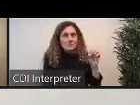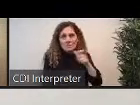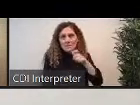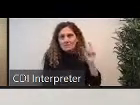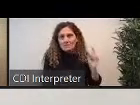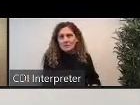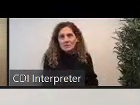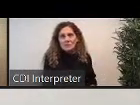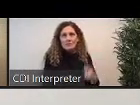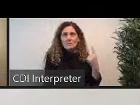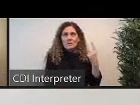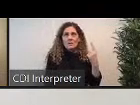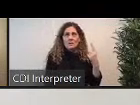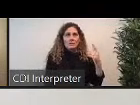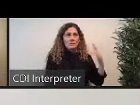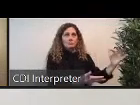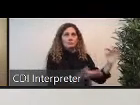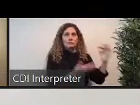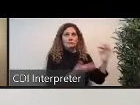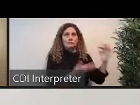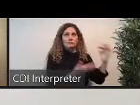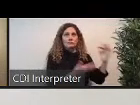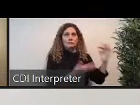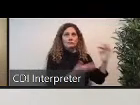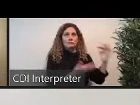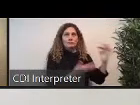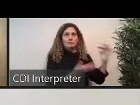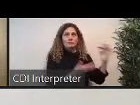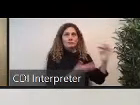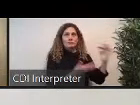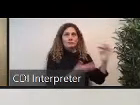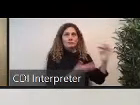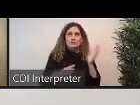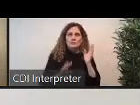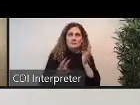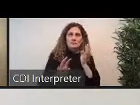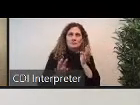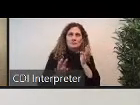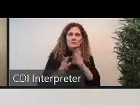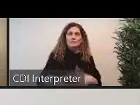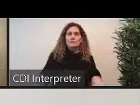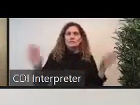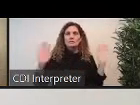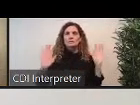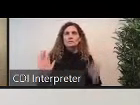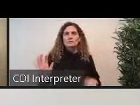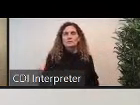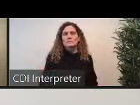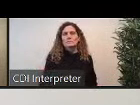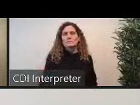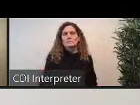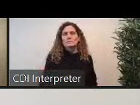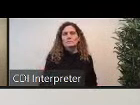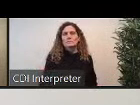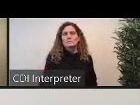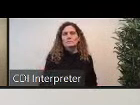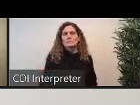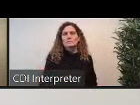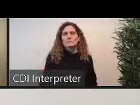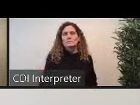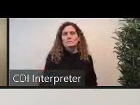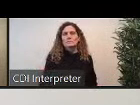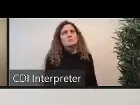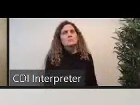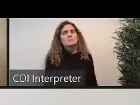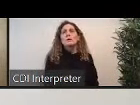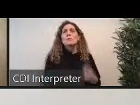that we all are certainly talking about and the community is certainly feeling. The slight downside to the Johnson & Johnson is there's not quite as